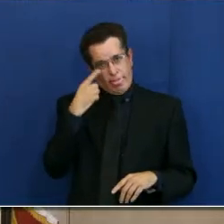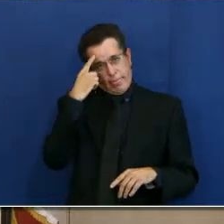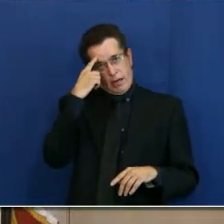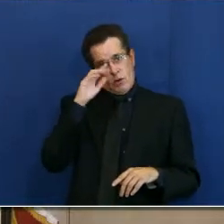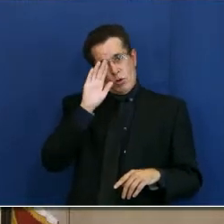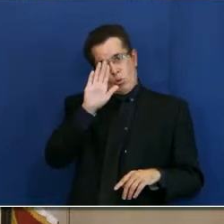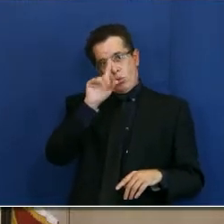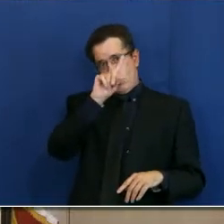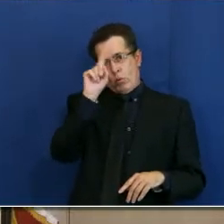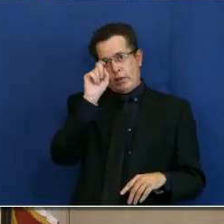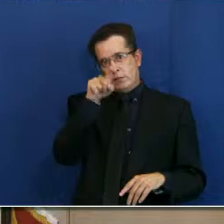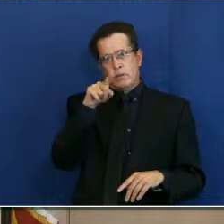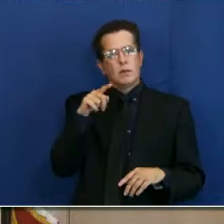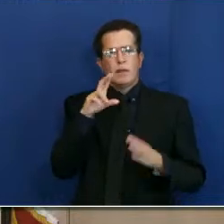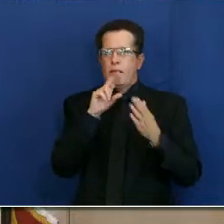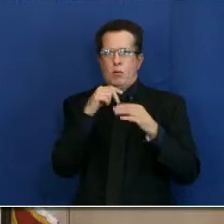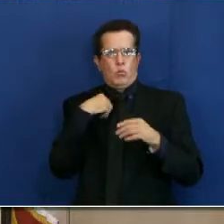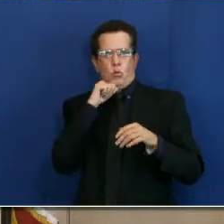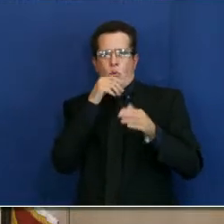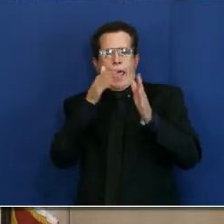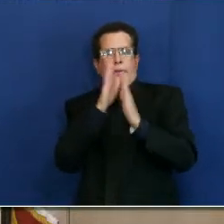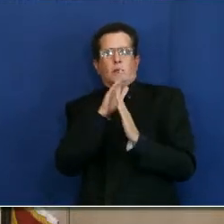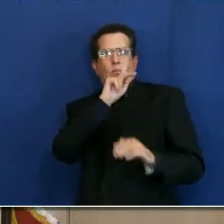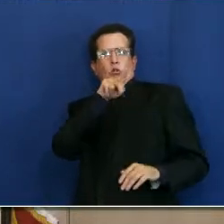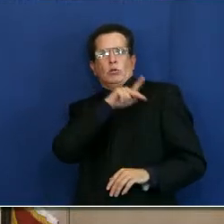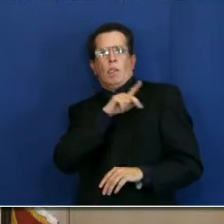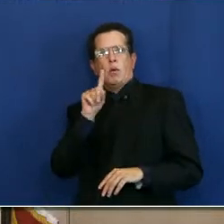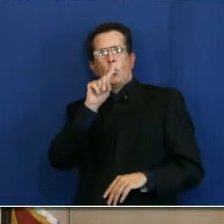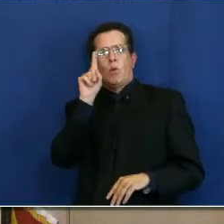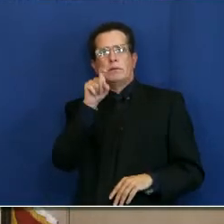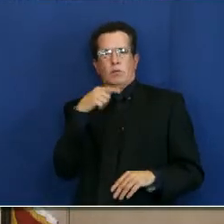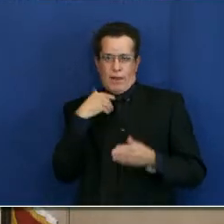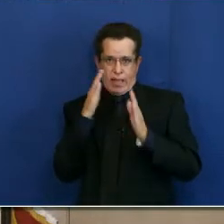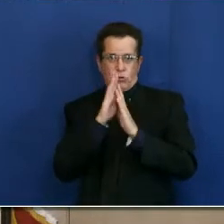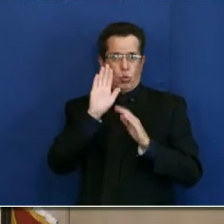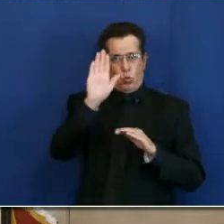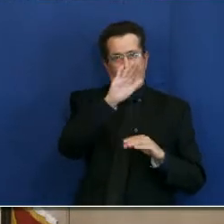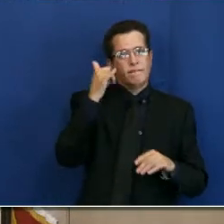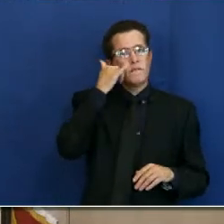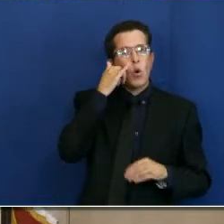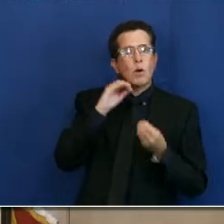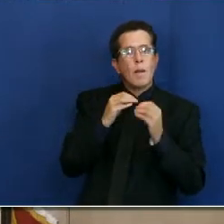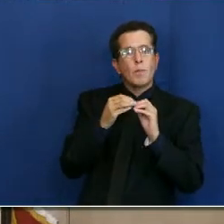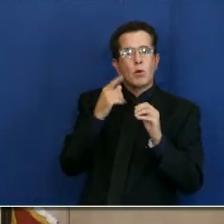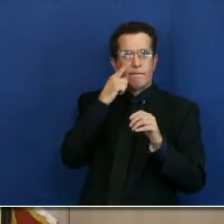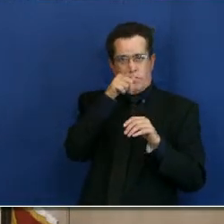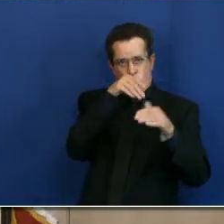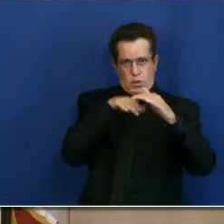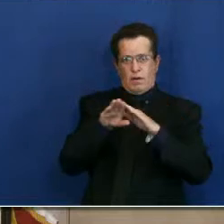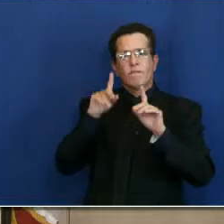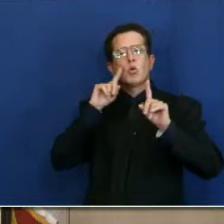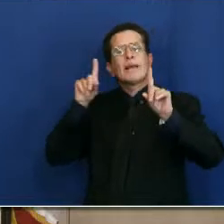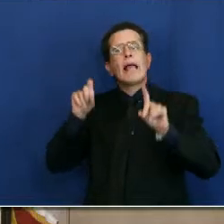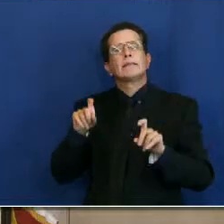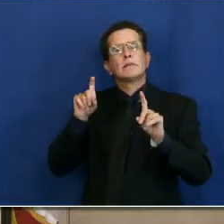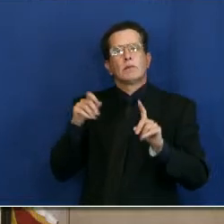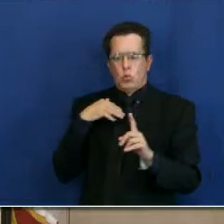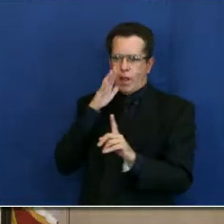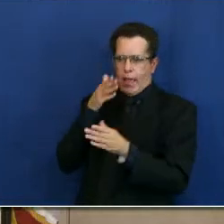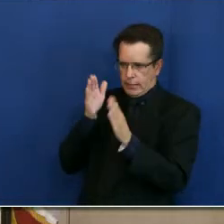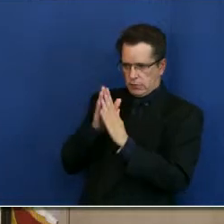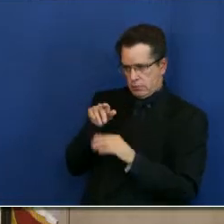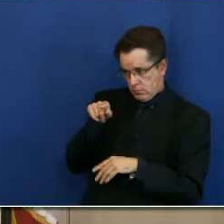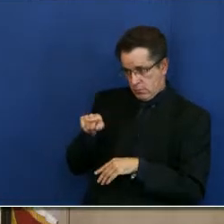is, we do not ask personal questions. We do ask for a contact number. And if somebody that takes a